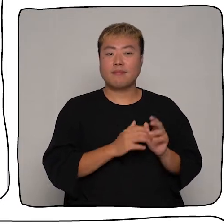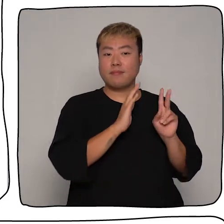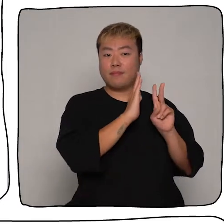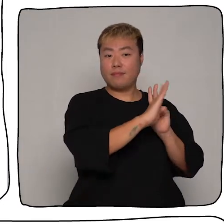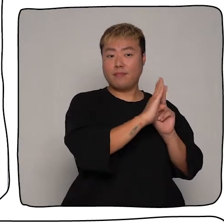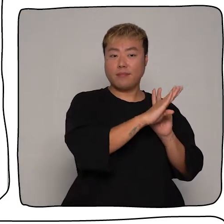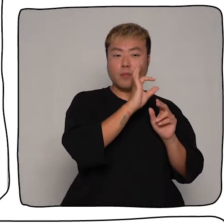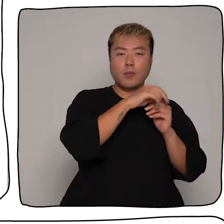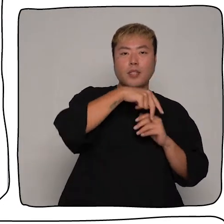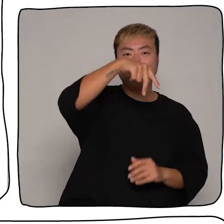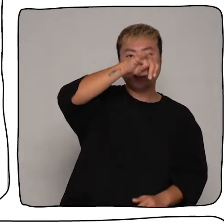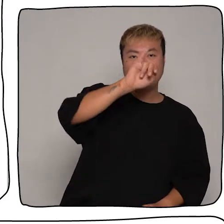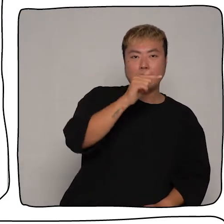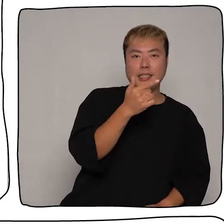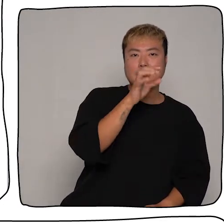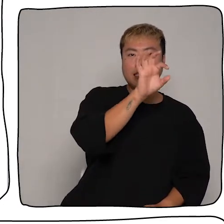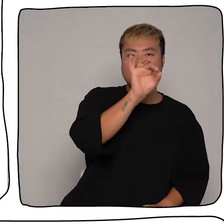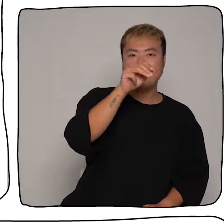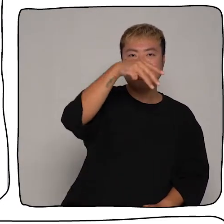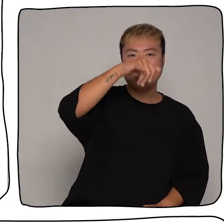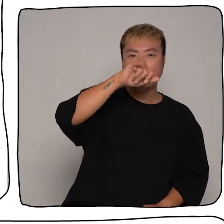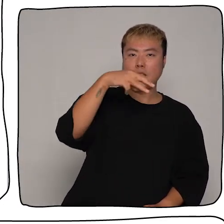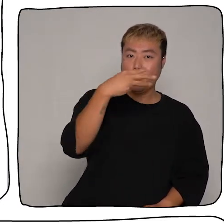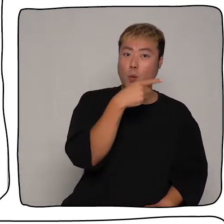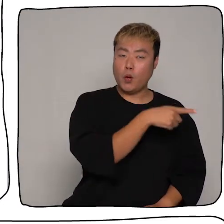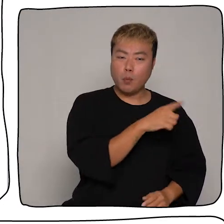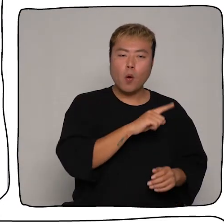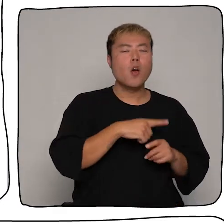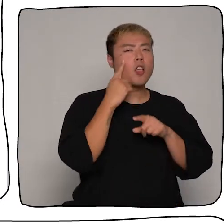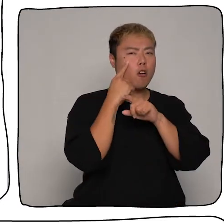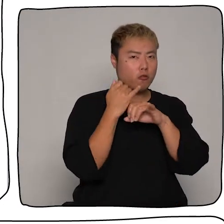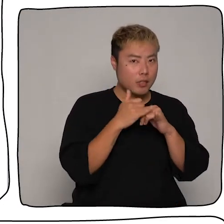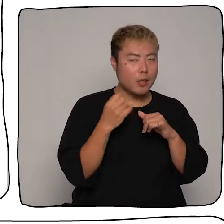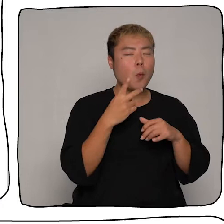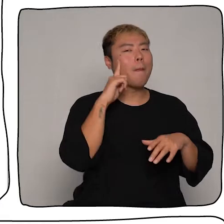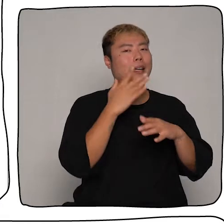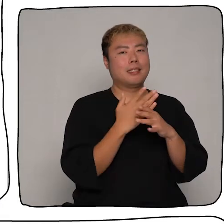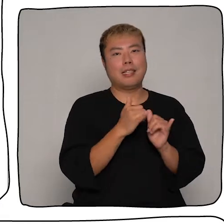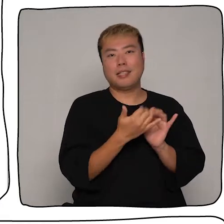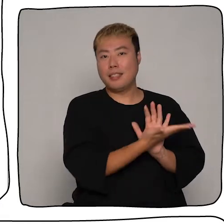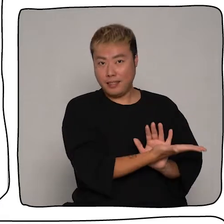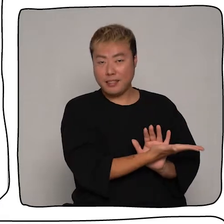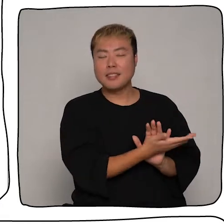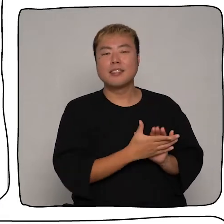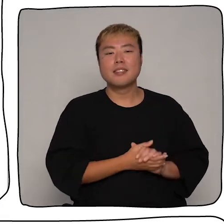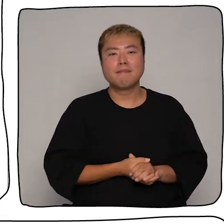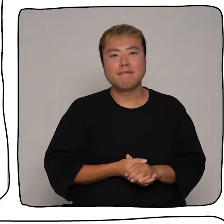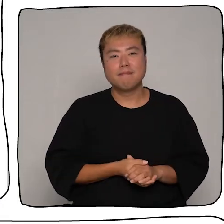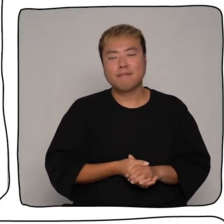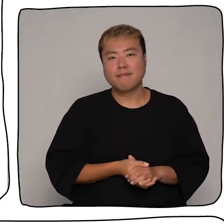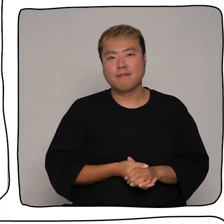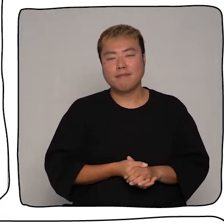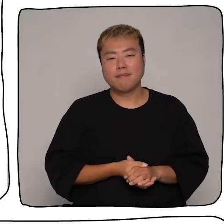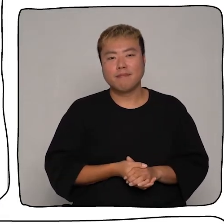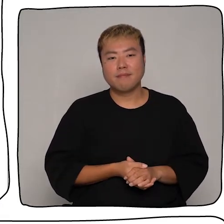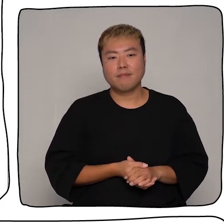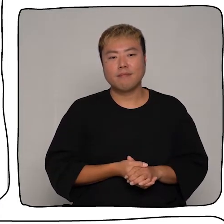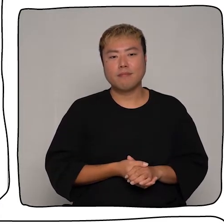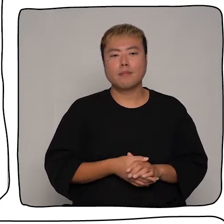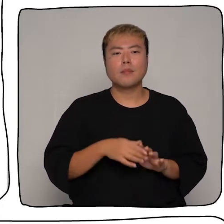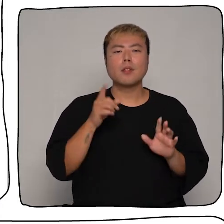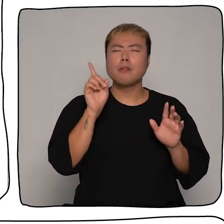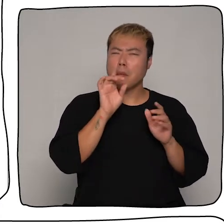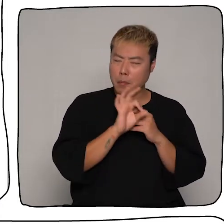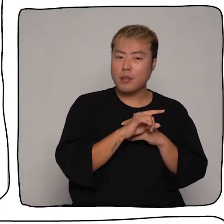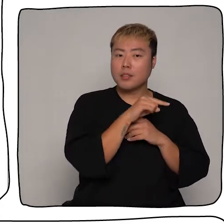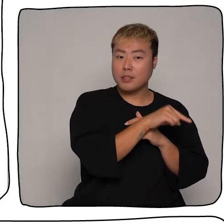His name is Shinichiro Kumagaya. He's a researcher and doctor. Some of